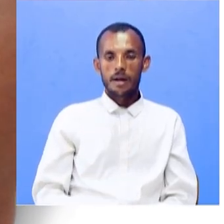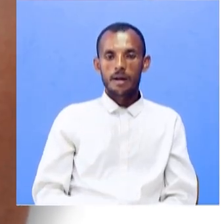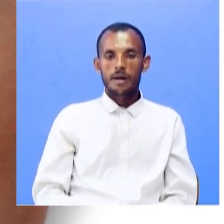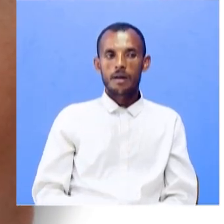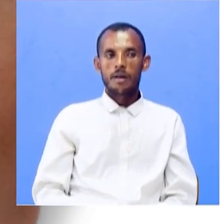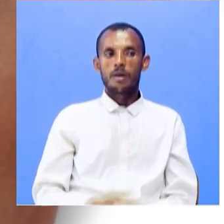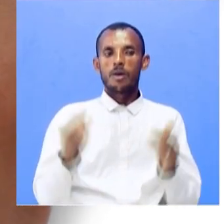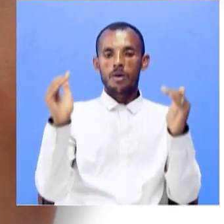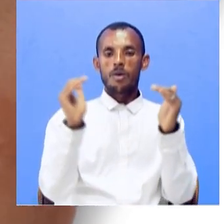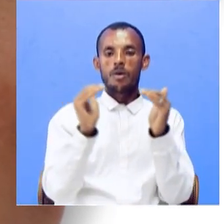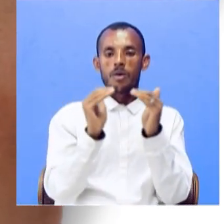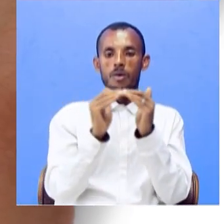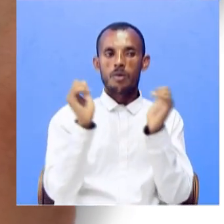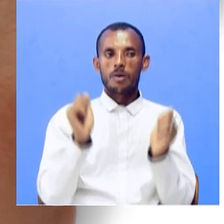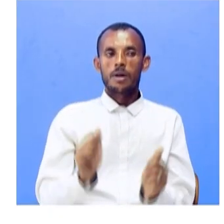congruent.